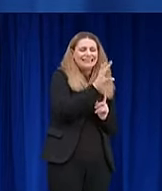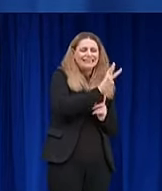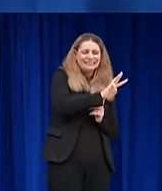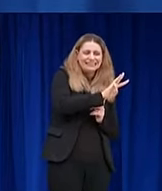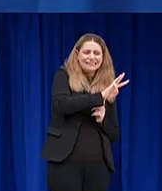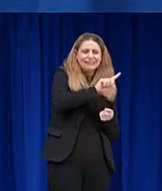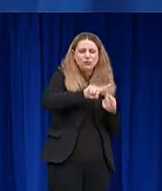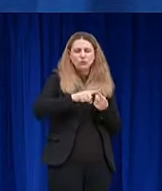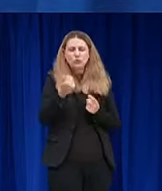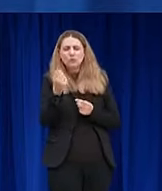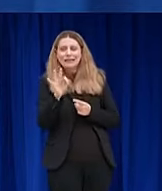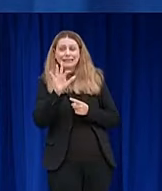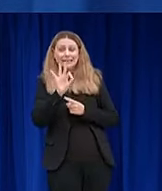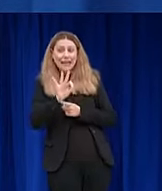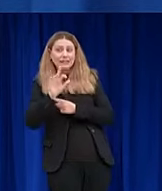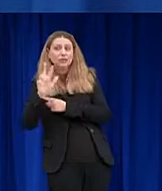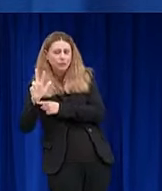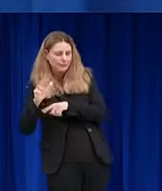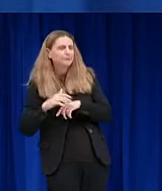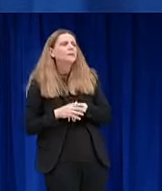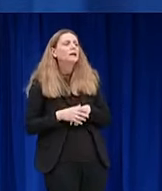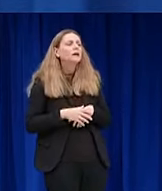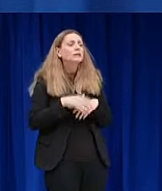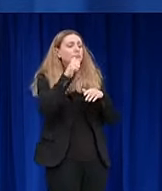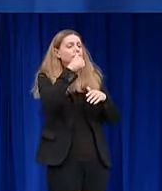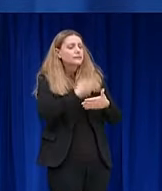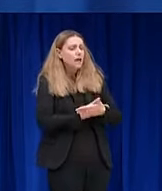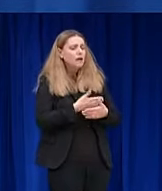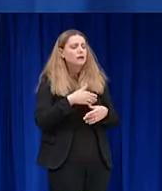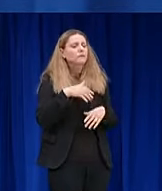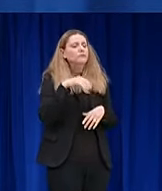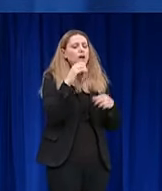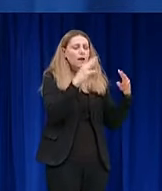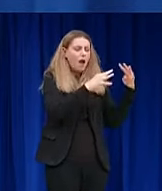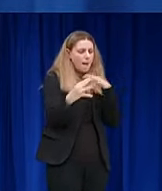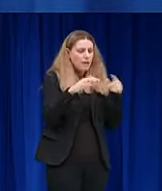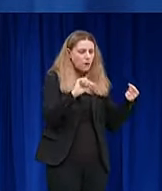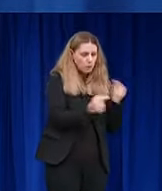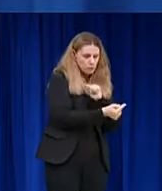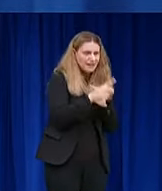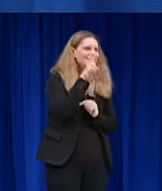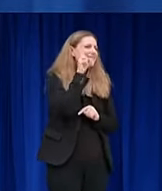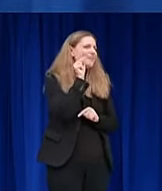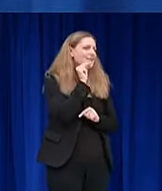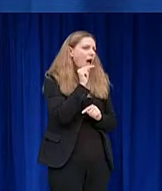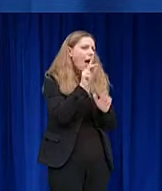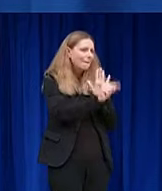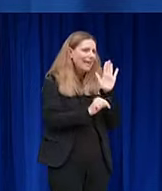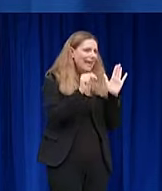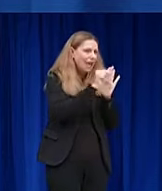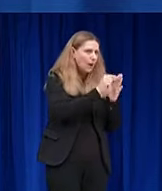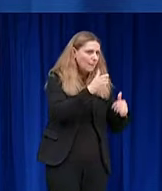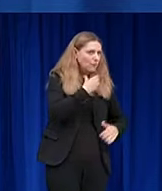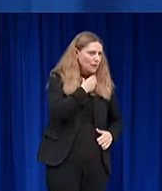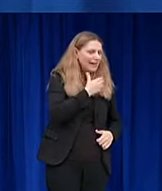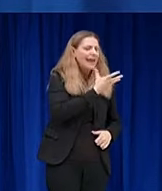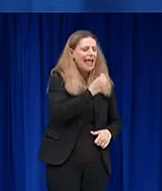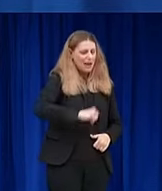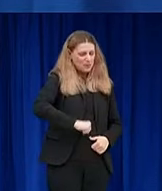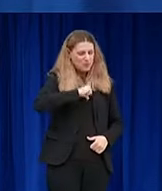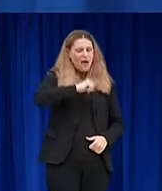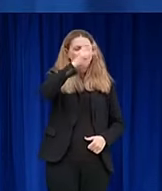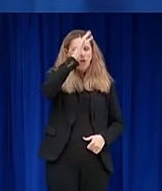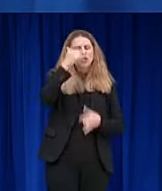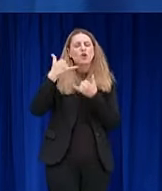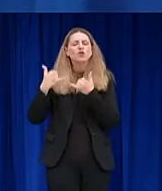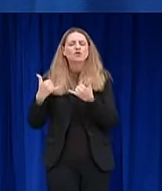1993, is the son of a combat-wounded Vietnam-era Marine, and the proud father of a currently serving Marine. Ladies